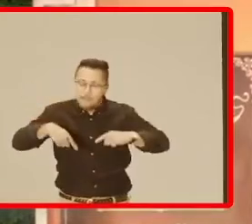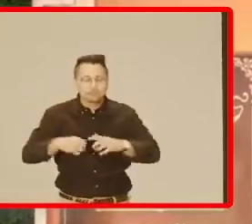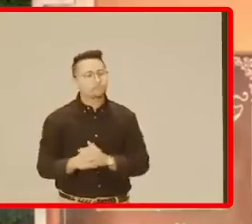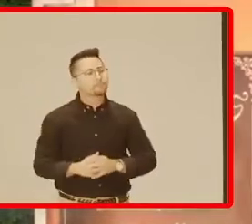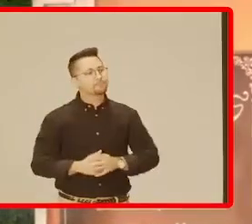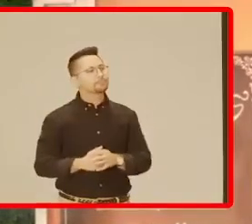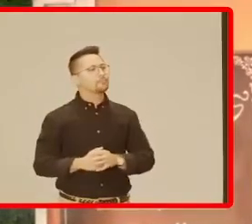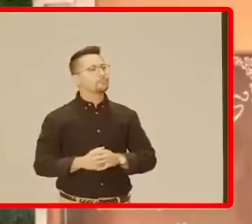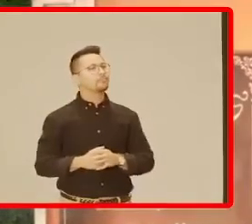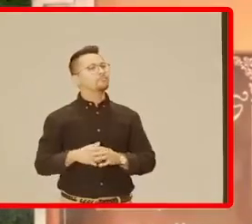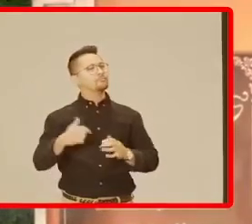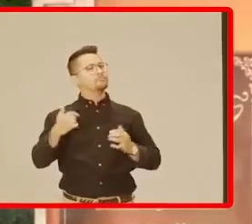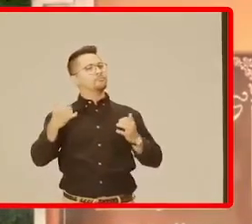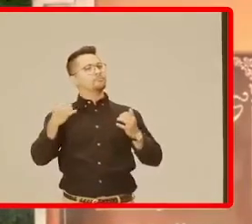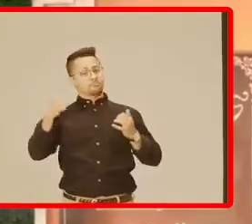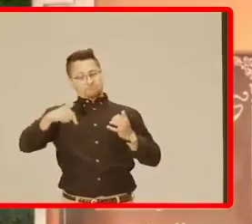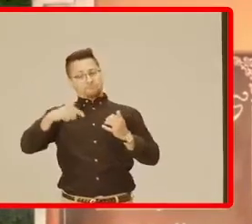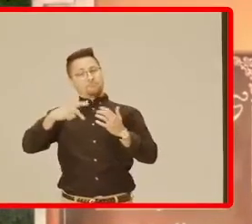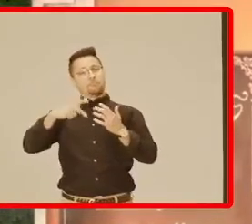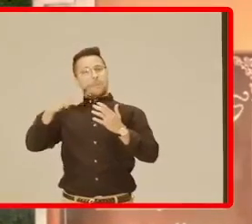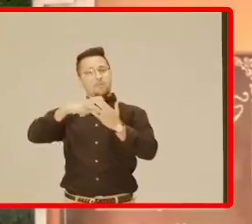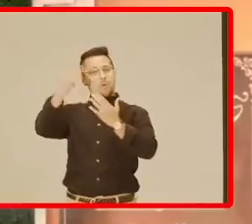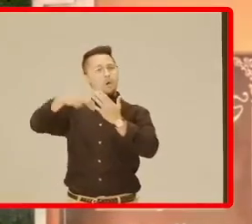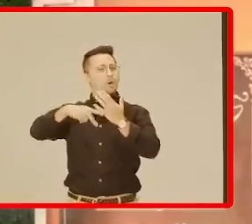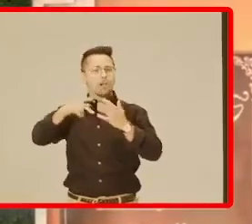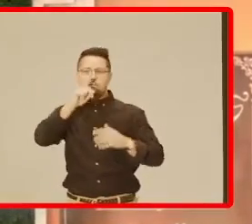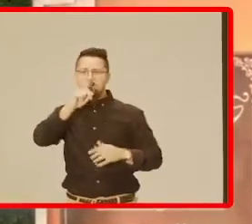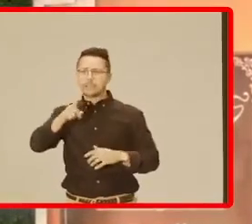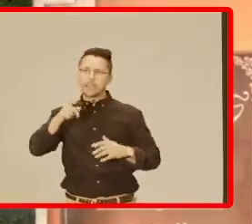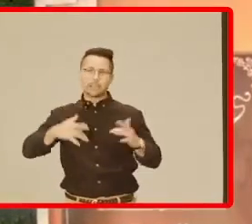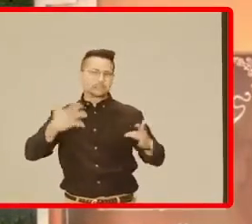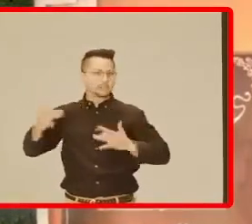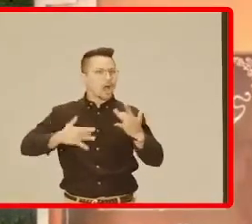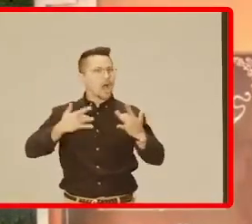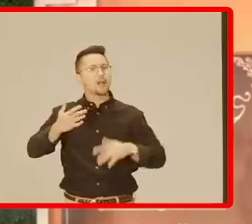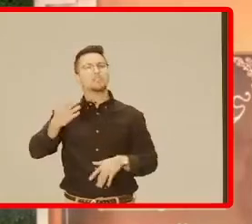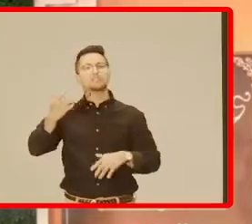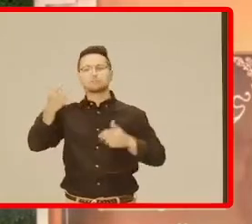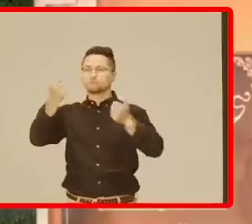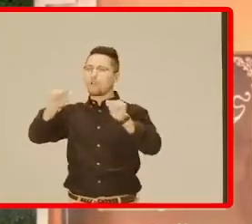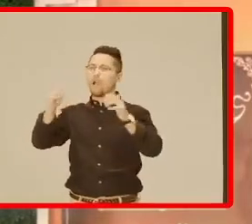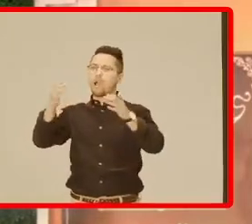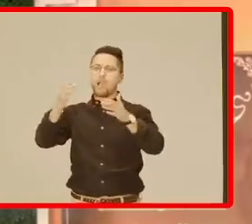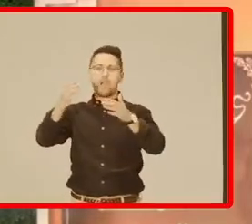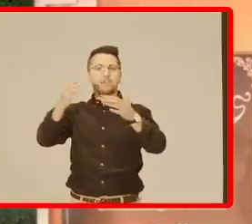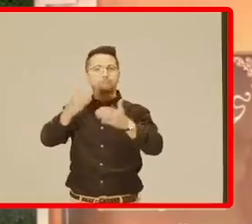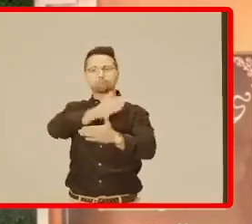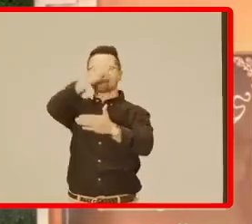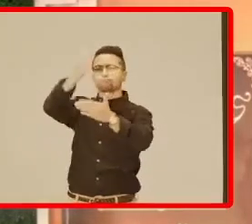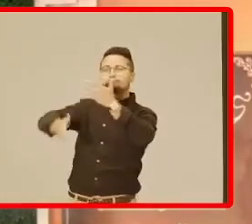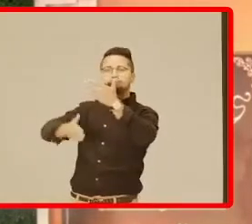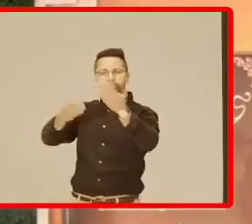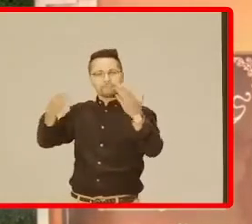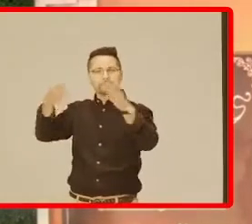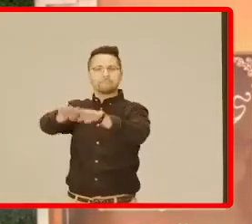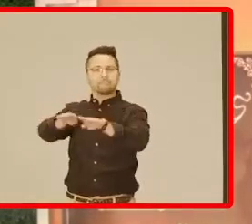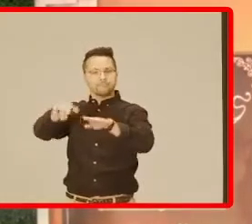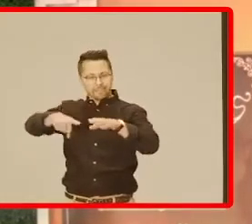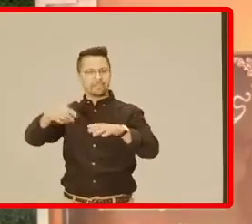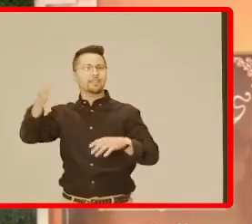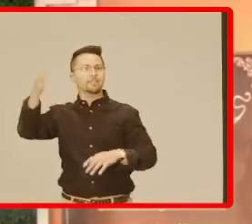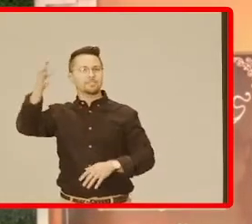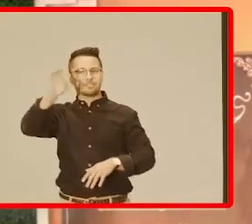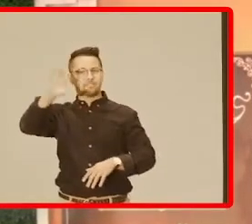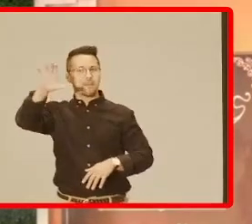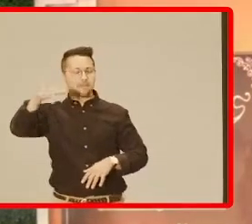a very exciting program to wrap up this year's Family Cafe. My name is Jim DeBogren. I